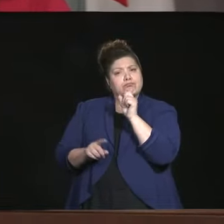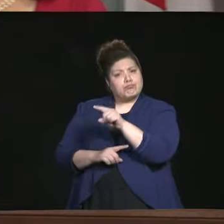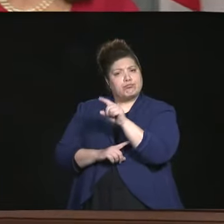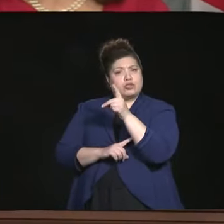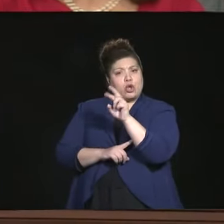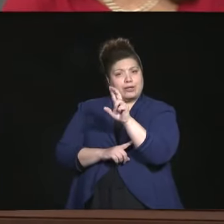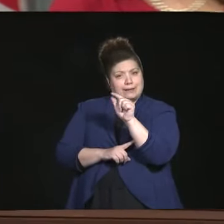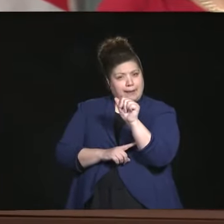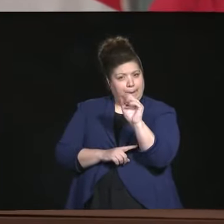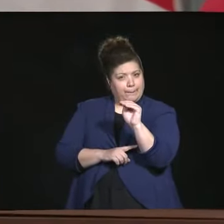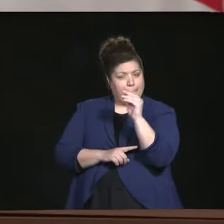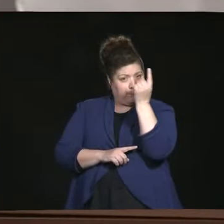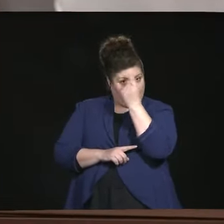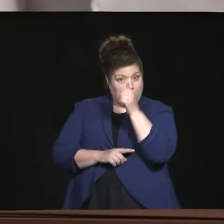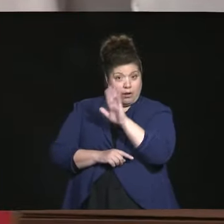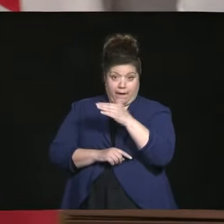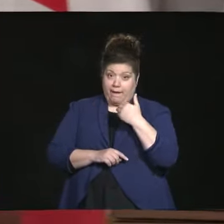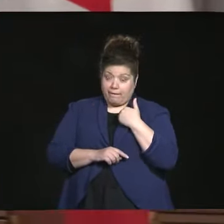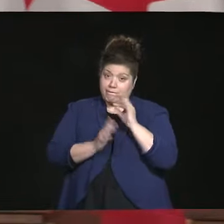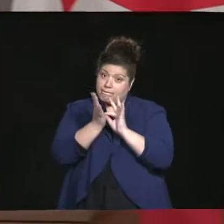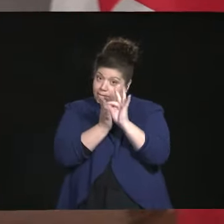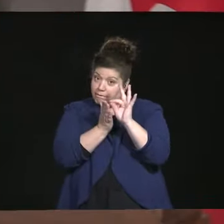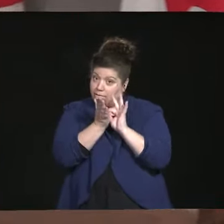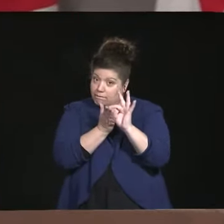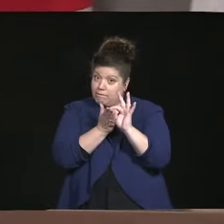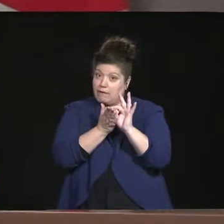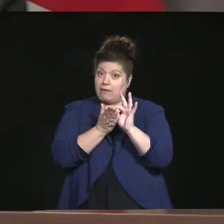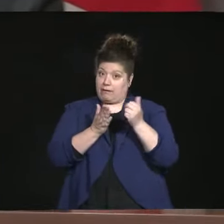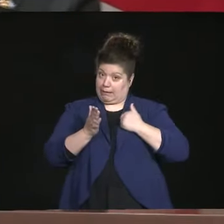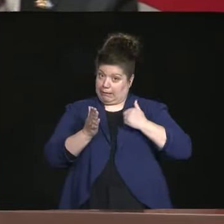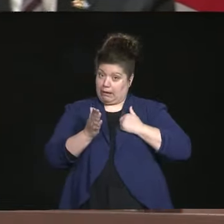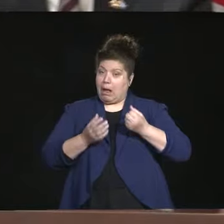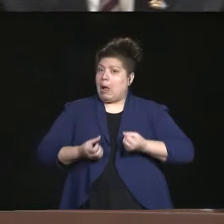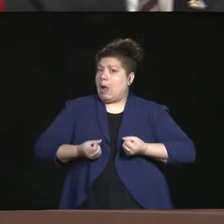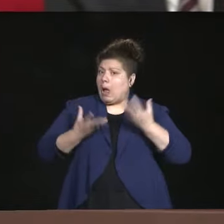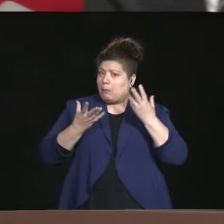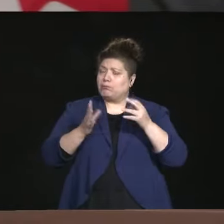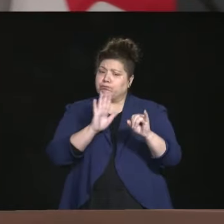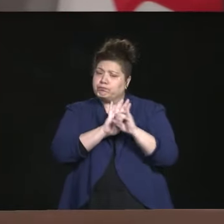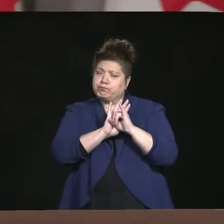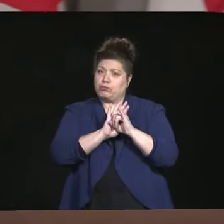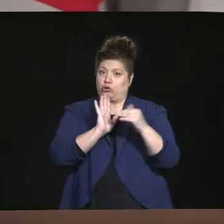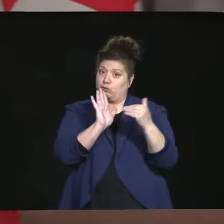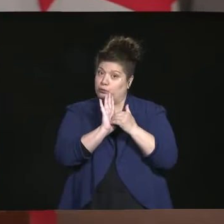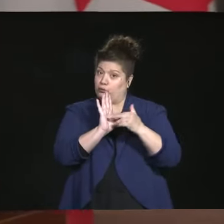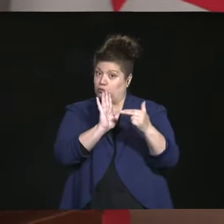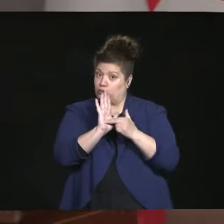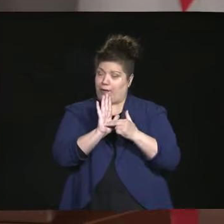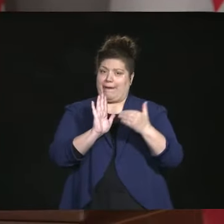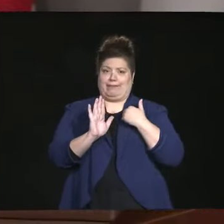going on regarding the number of healthcare workers that have become infected with COVID-19.